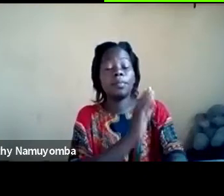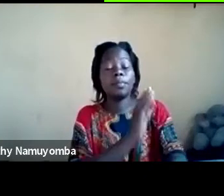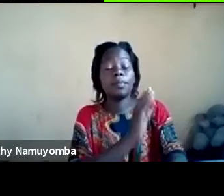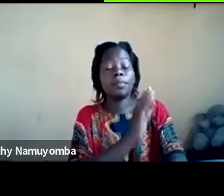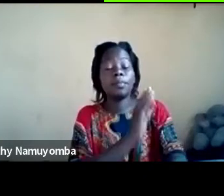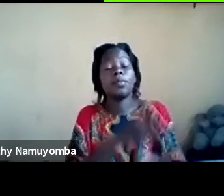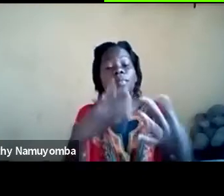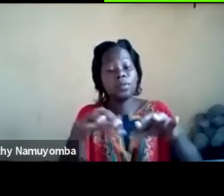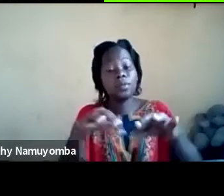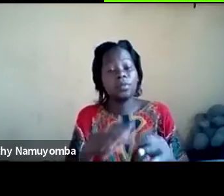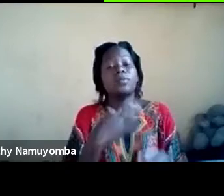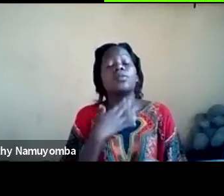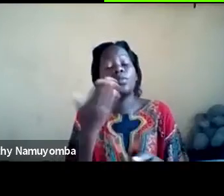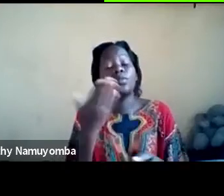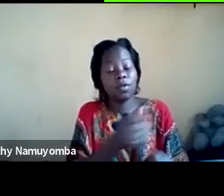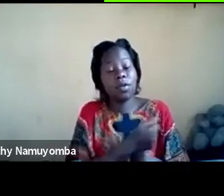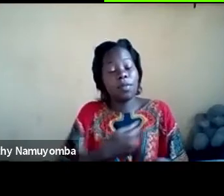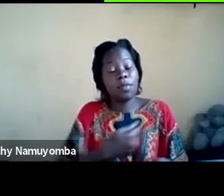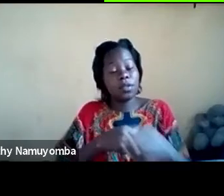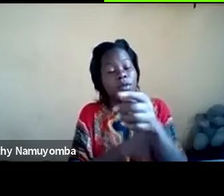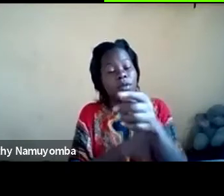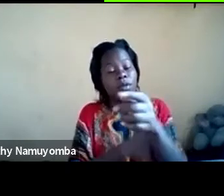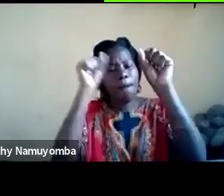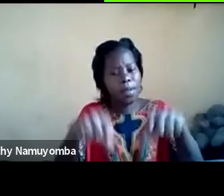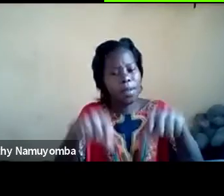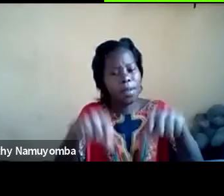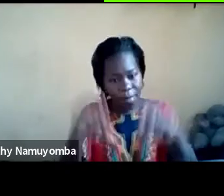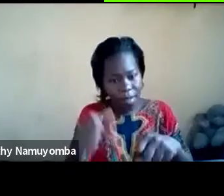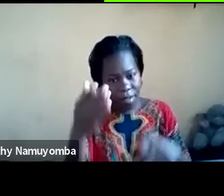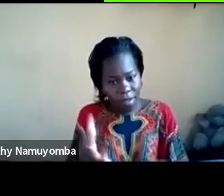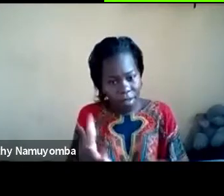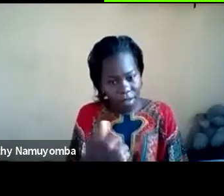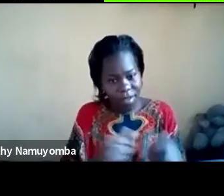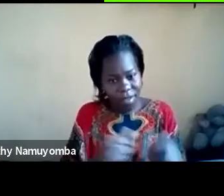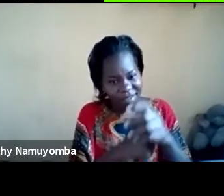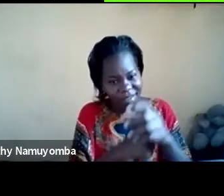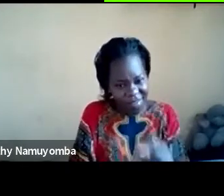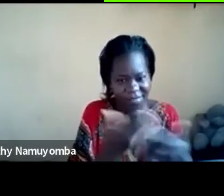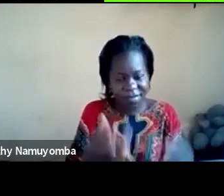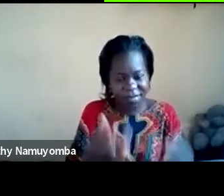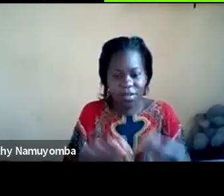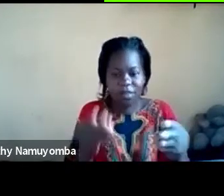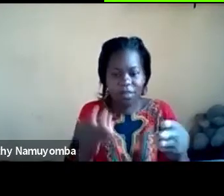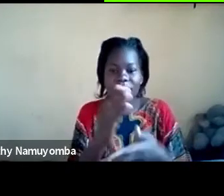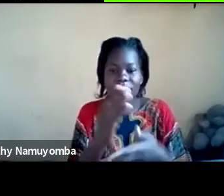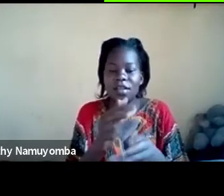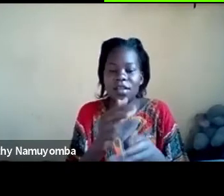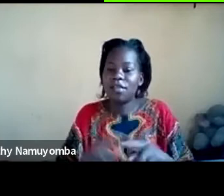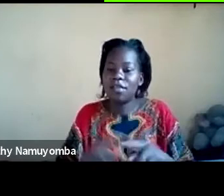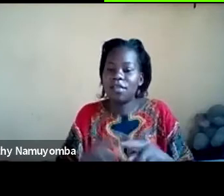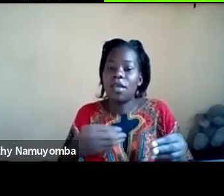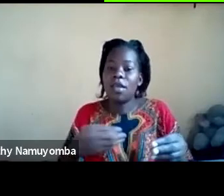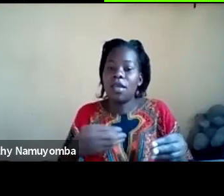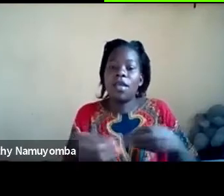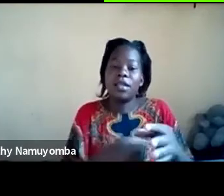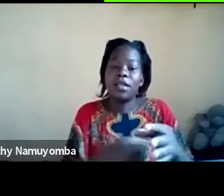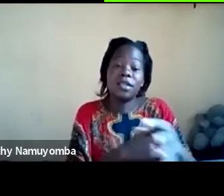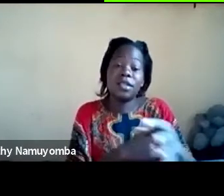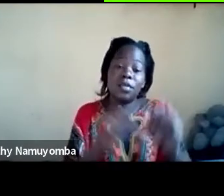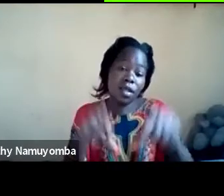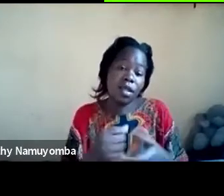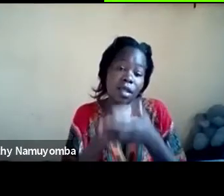to be given such things or such support so that they are able to compete